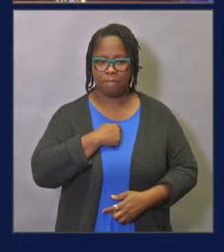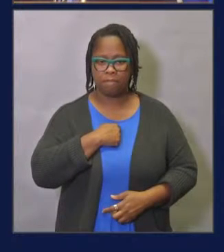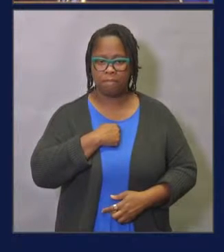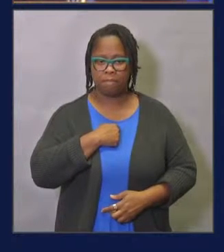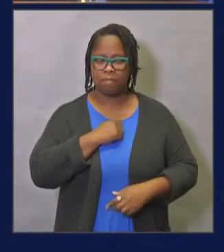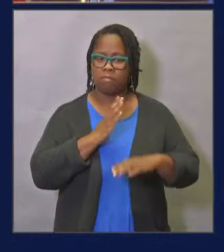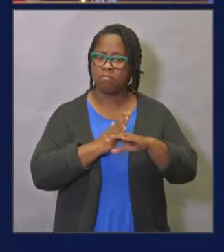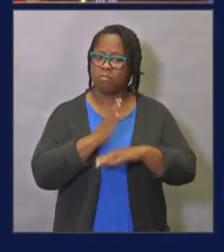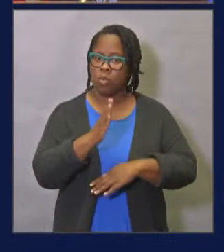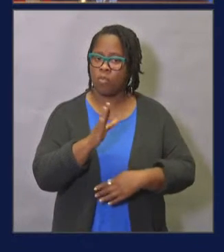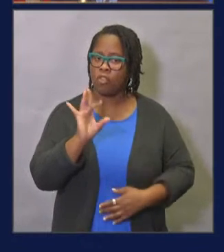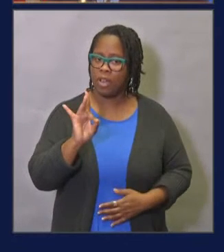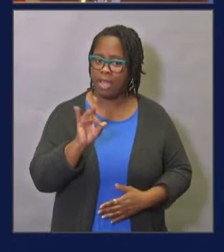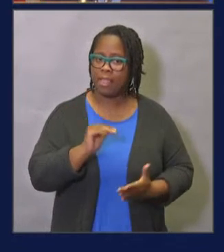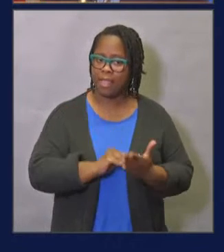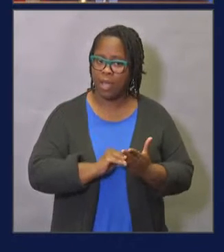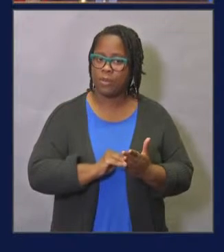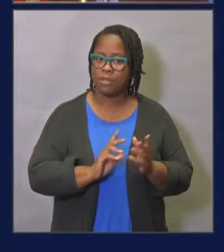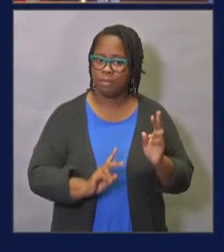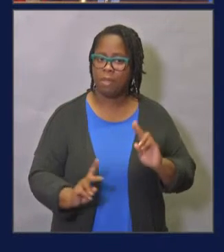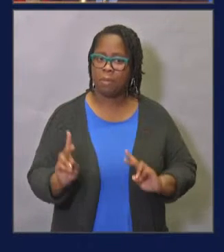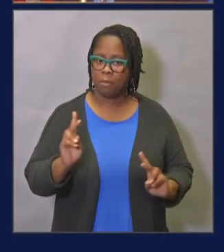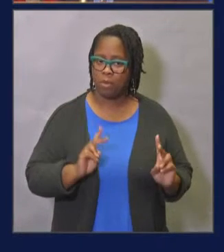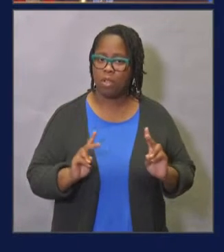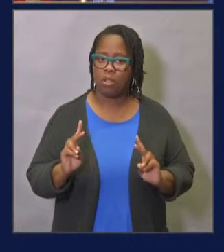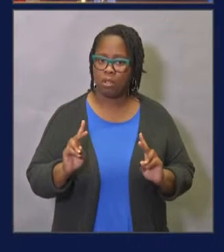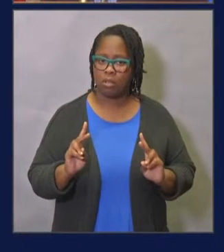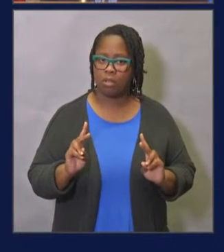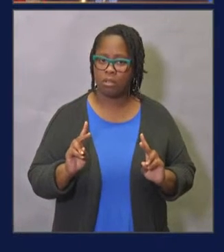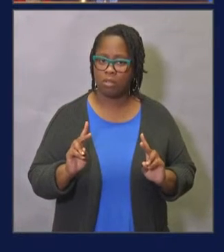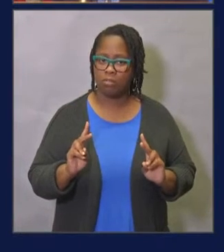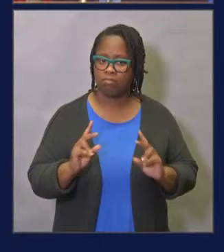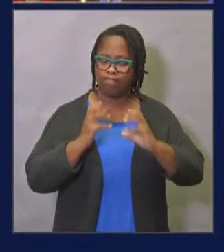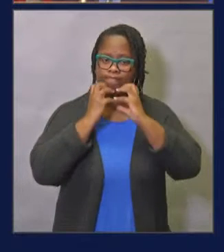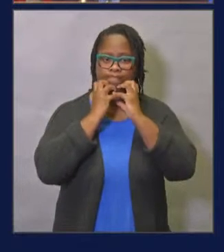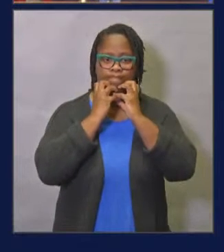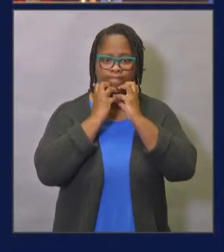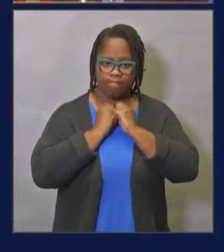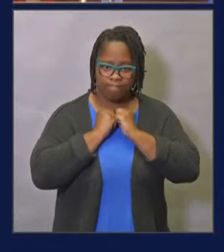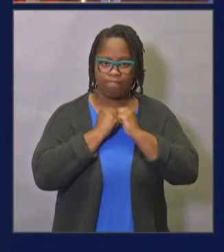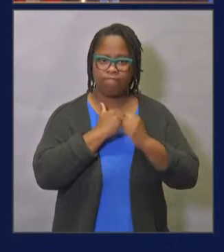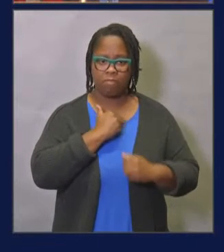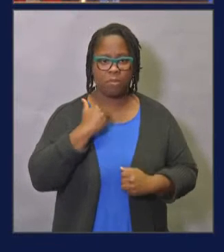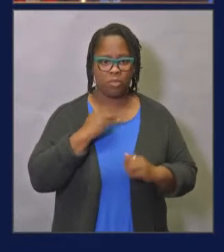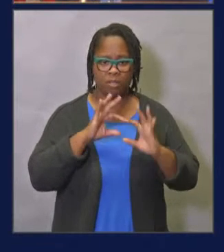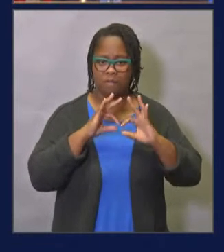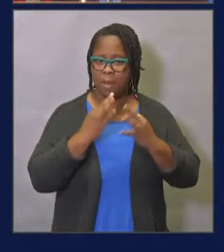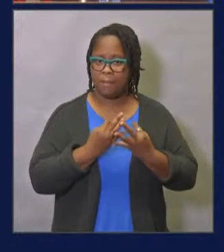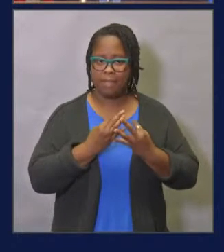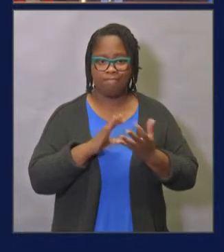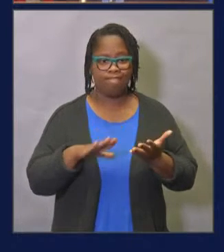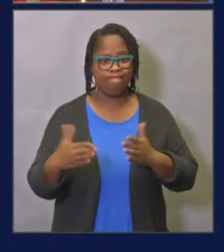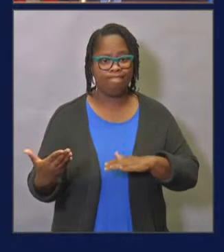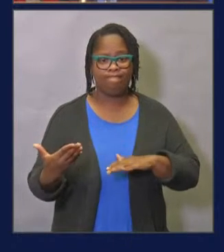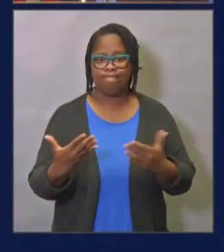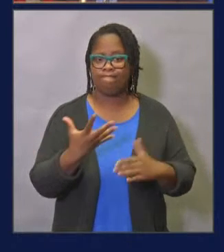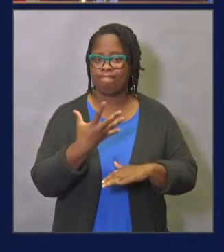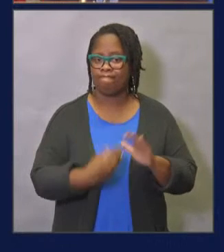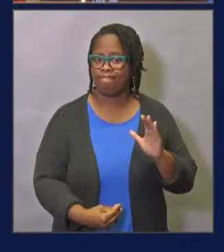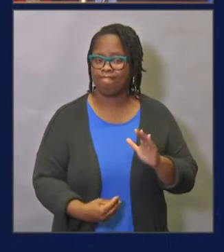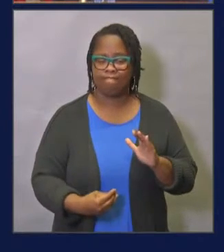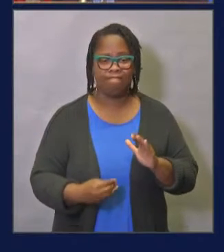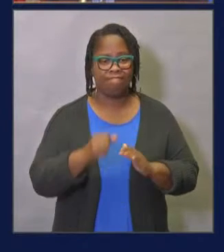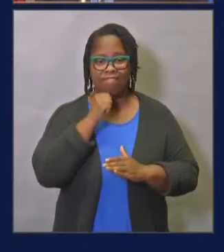over 8,000 people who were beloved members of their families are not coming back, and their